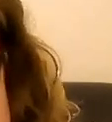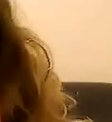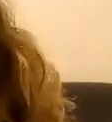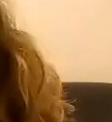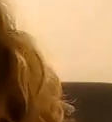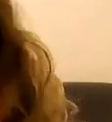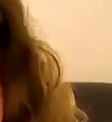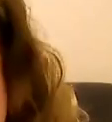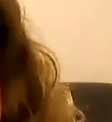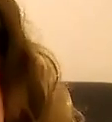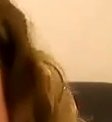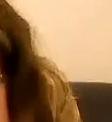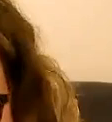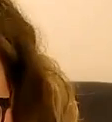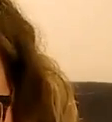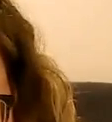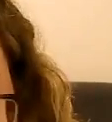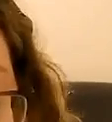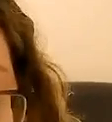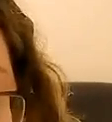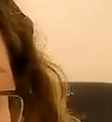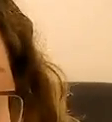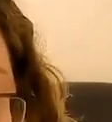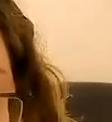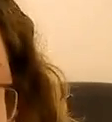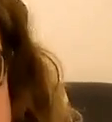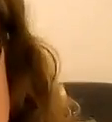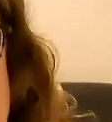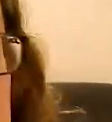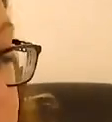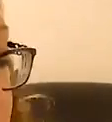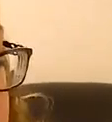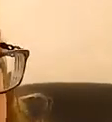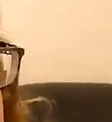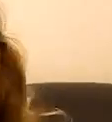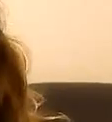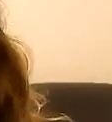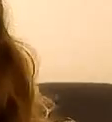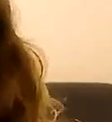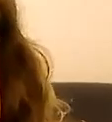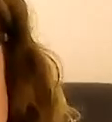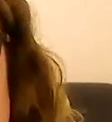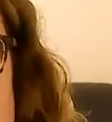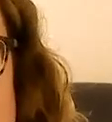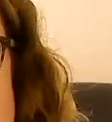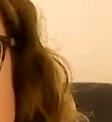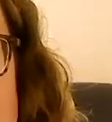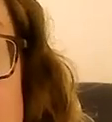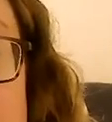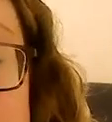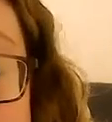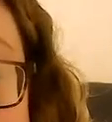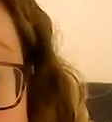is Jenny Ackley, the director of the Abuse in Later Life program at Vera House. And so with that, I'm going to turn it over to Jenny